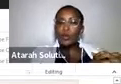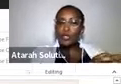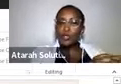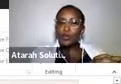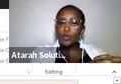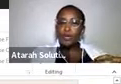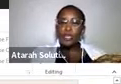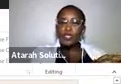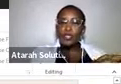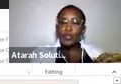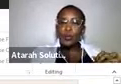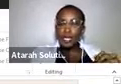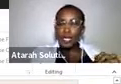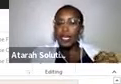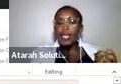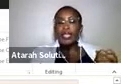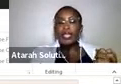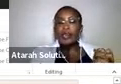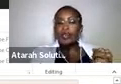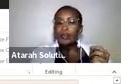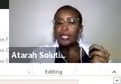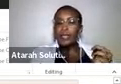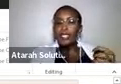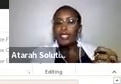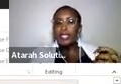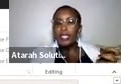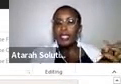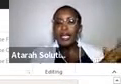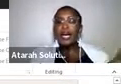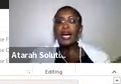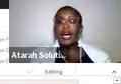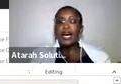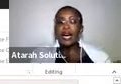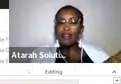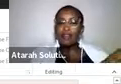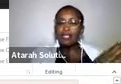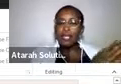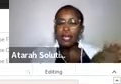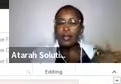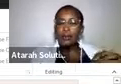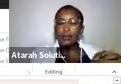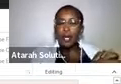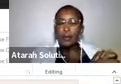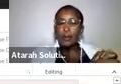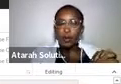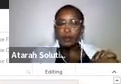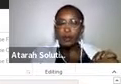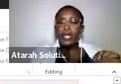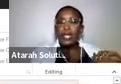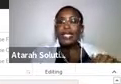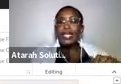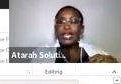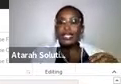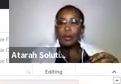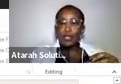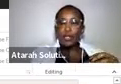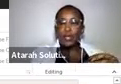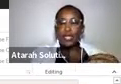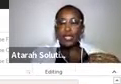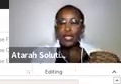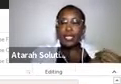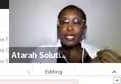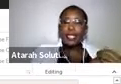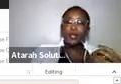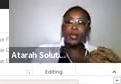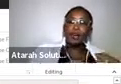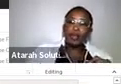then, and you're looking to bounce back into work, then Career Management Center have a program and they can support you